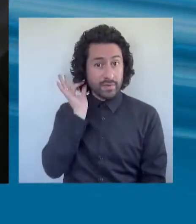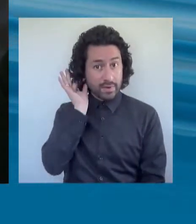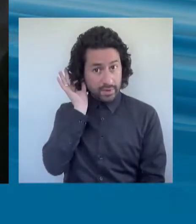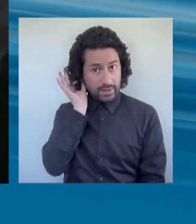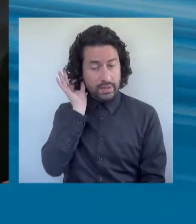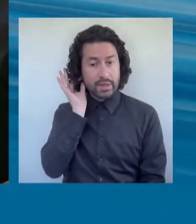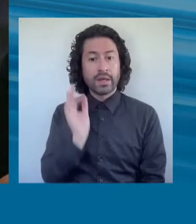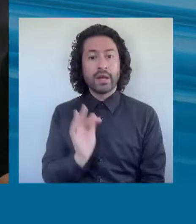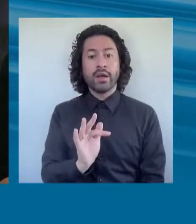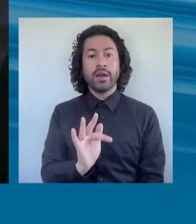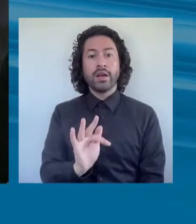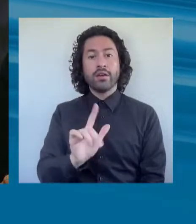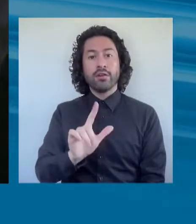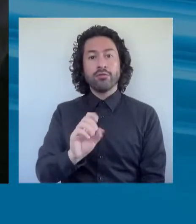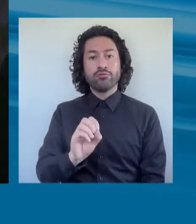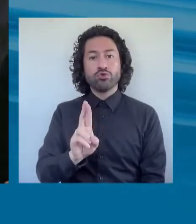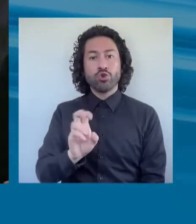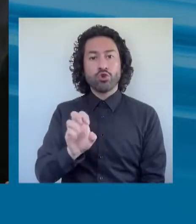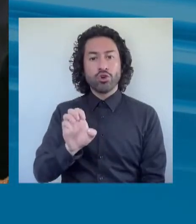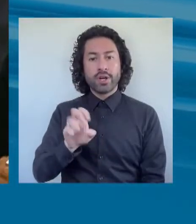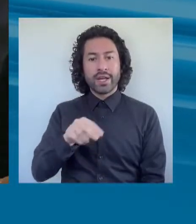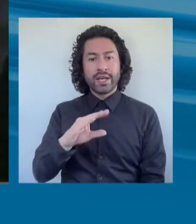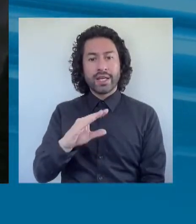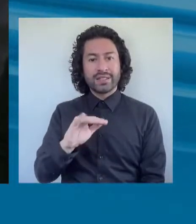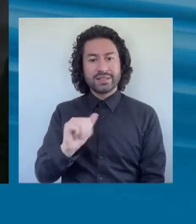member, Florencia Torch.